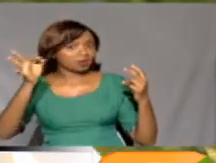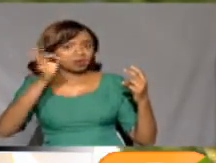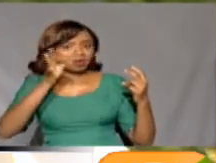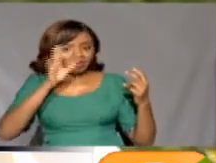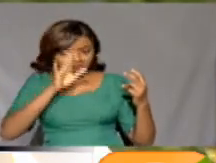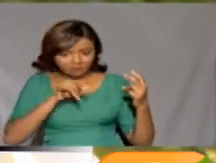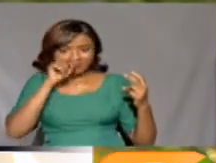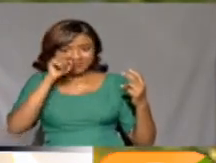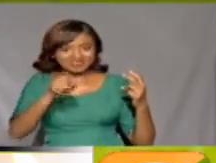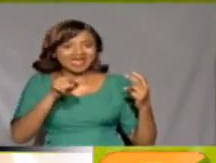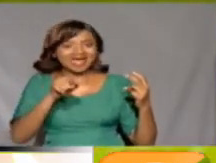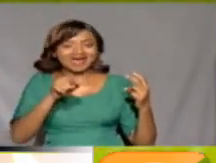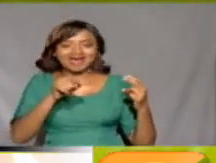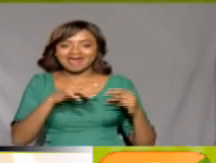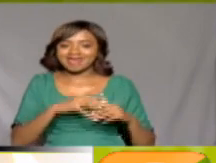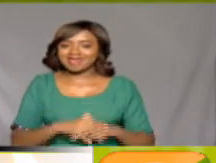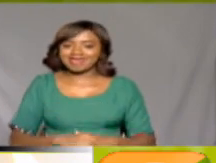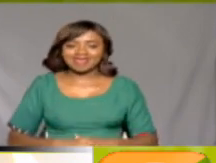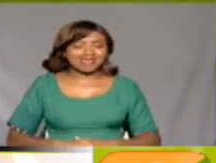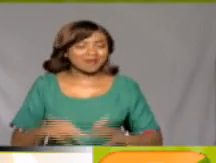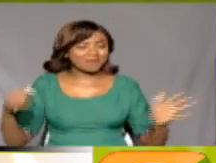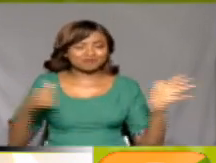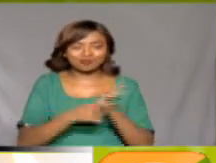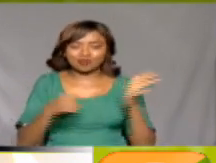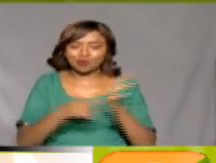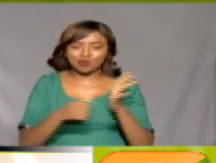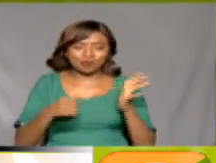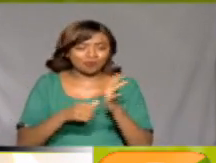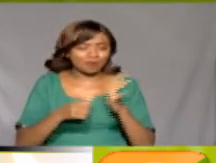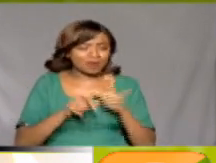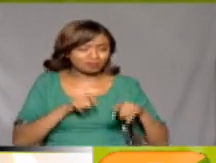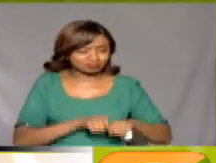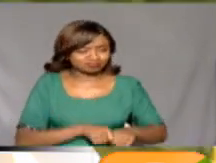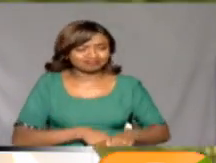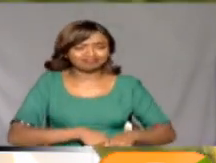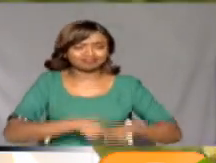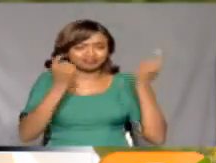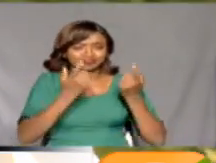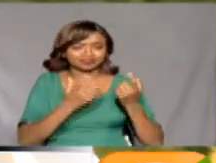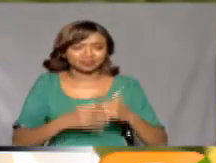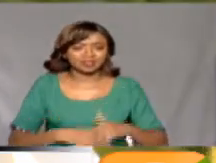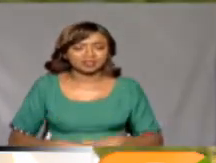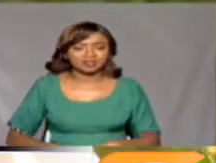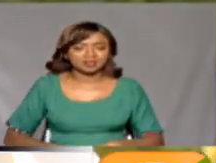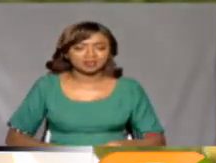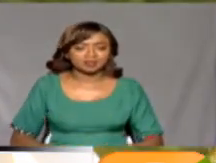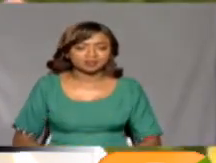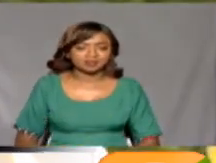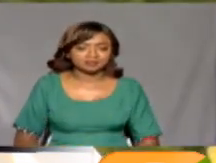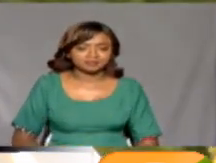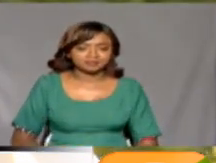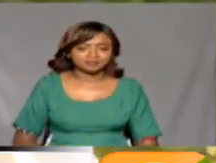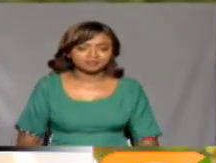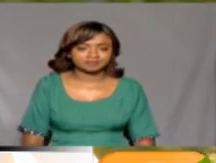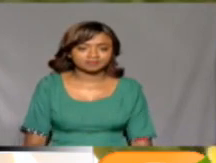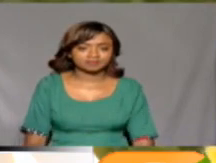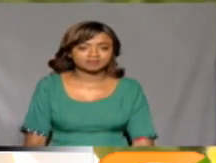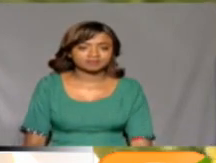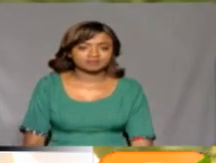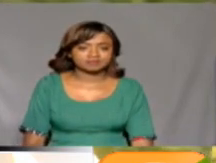the stroke, or whatever they call it. The straw that broke the camel's back. Correct, that broke the camel's back. Because